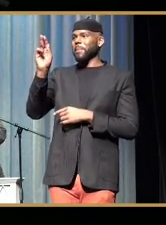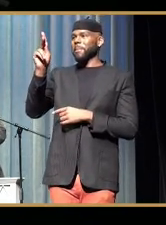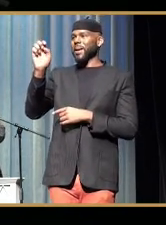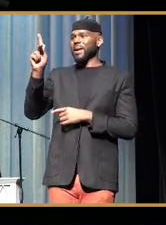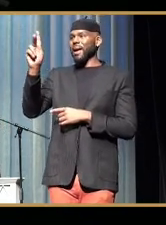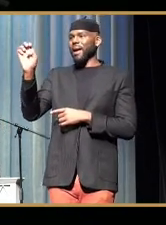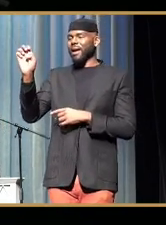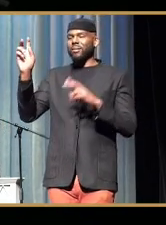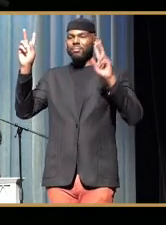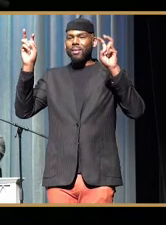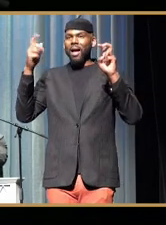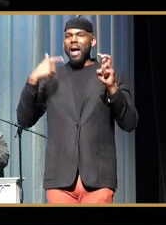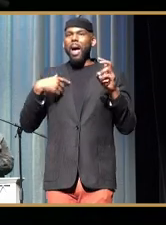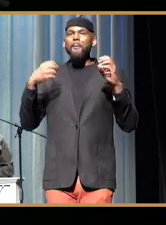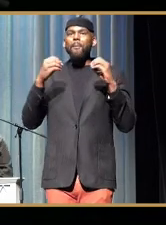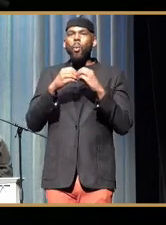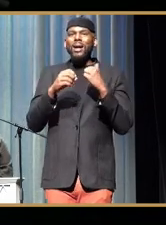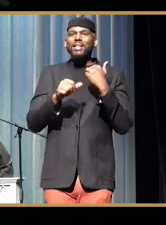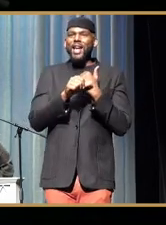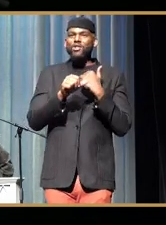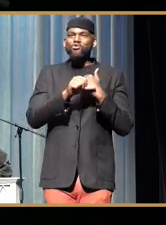Dead.